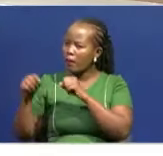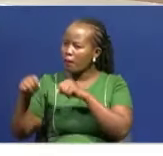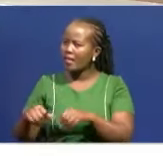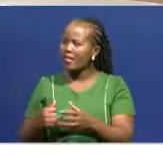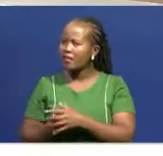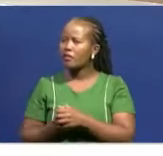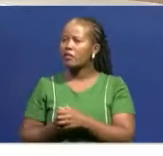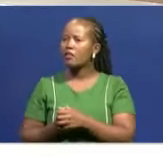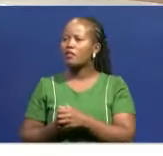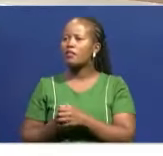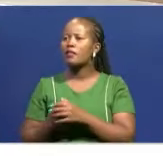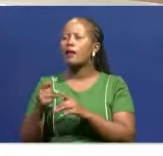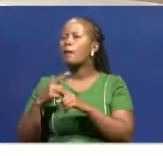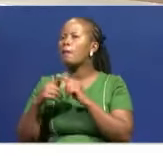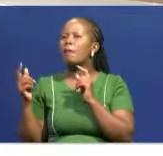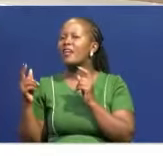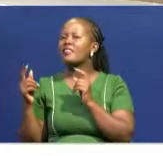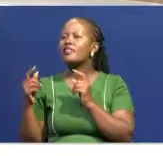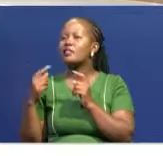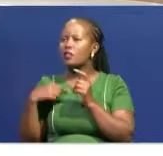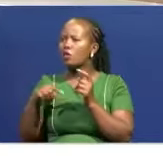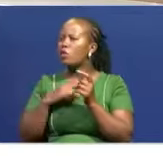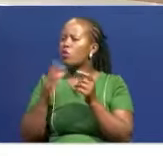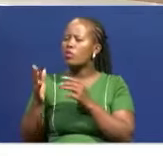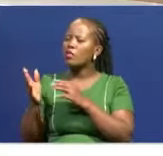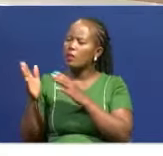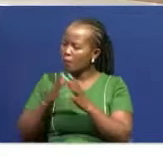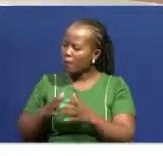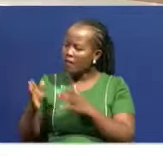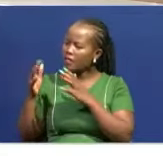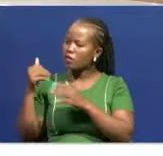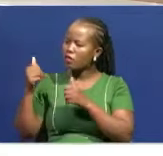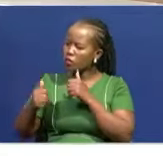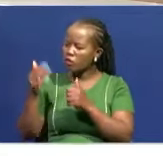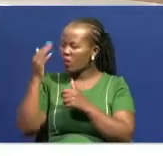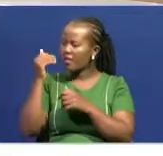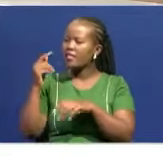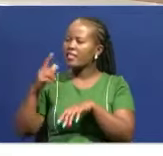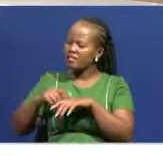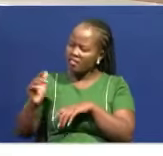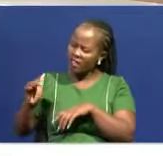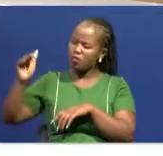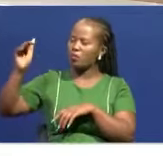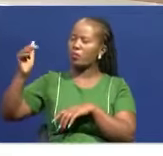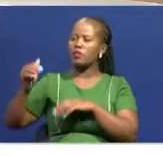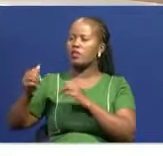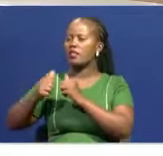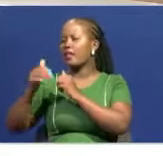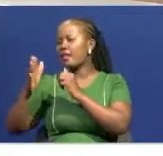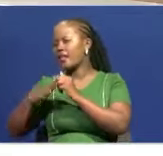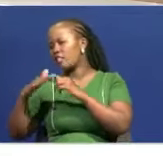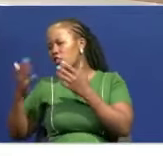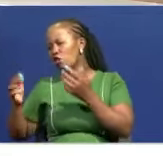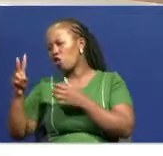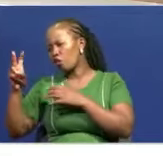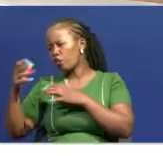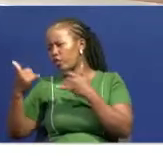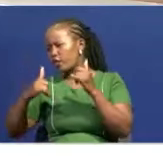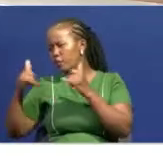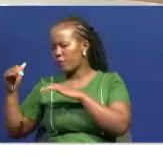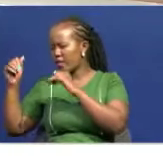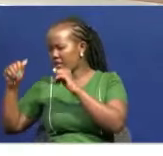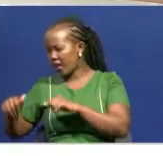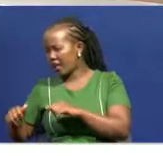is immaterial. But what path are we going to put for him so that when he's 19 or 20 or when he's in university, he can play? So right